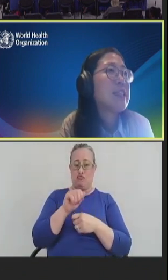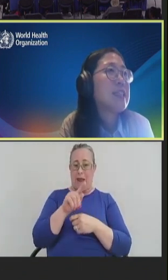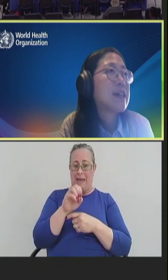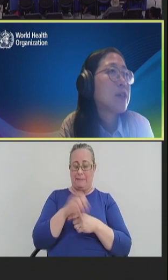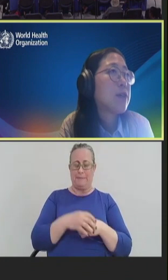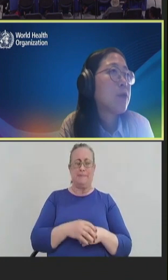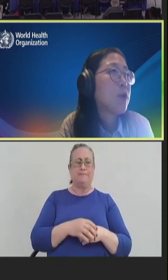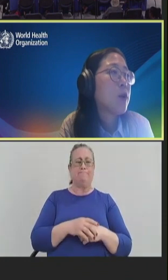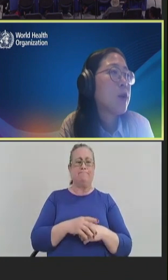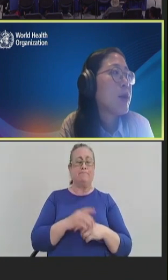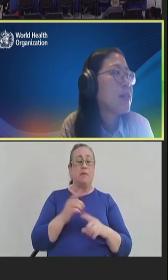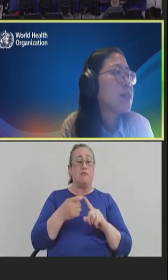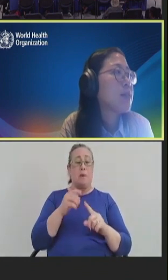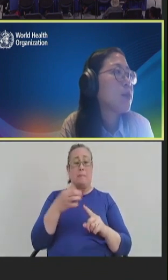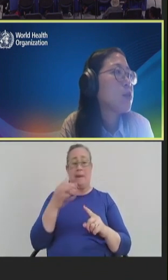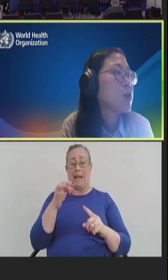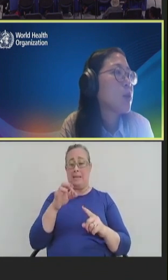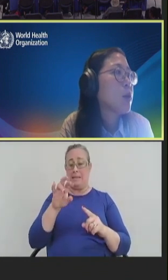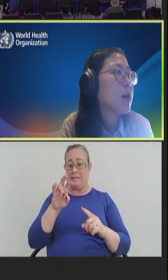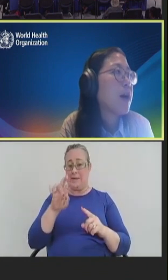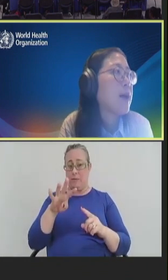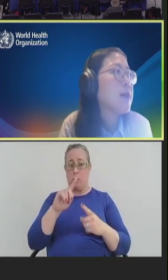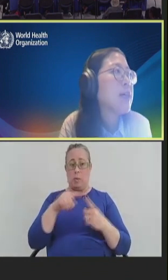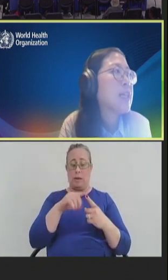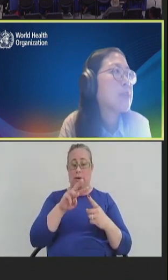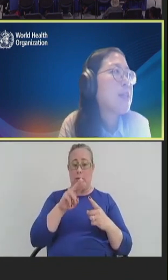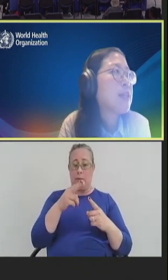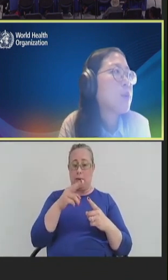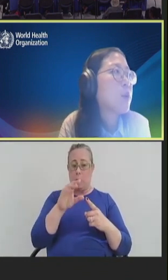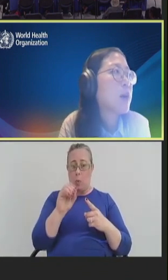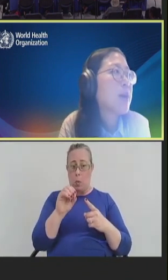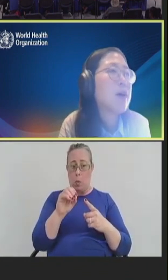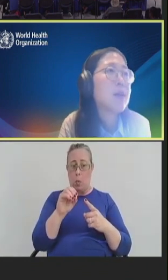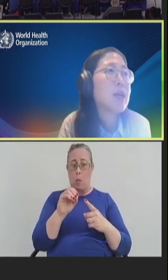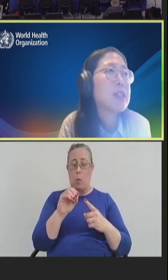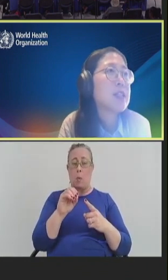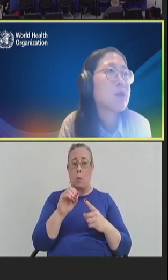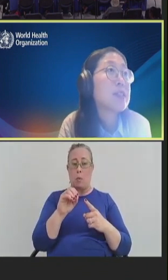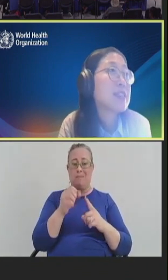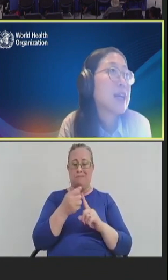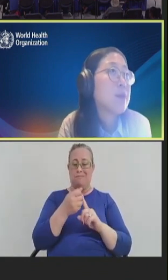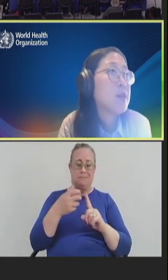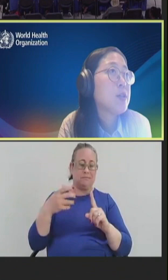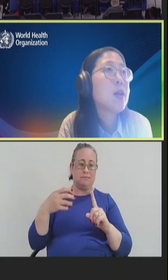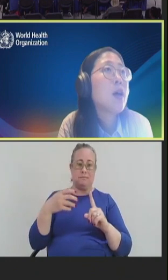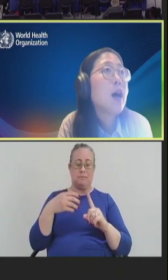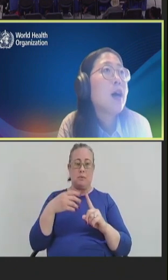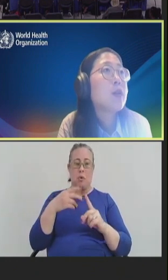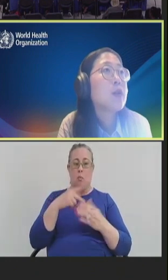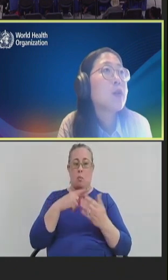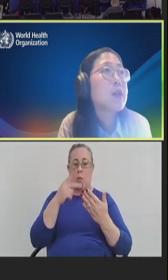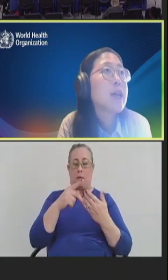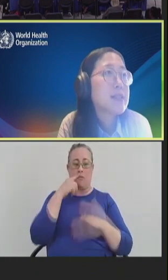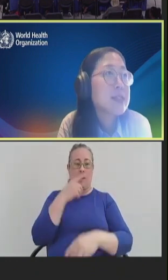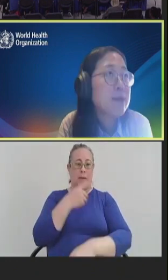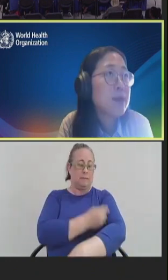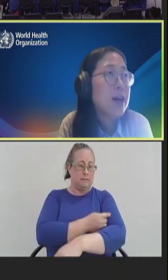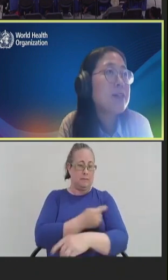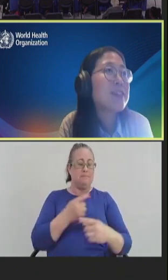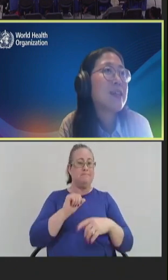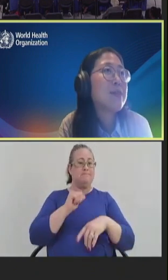since 1974, when WHO expanded program on immunization was established during the World